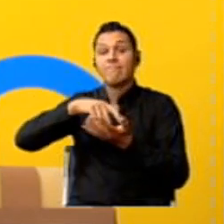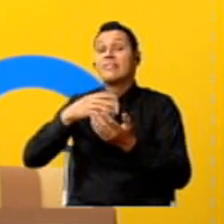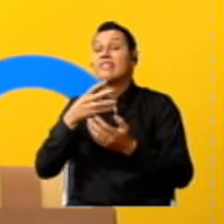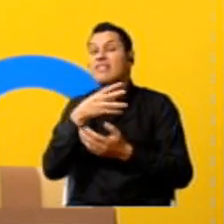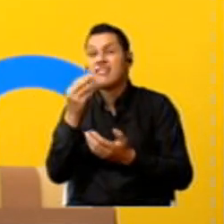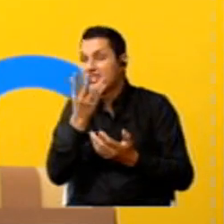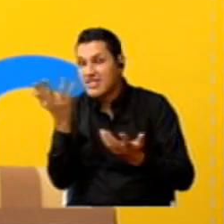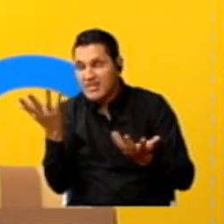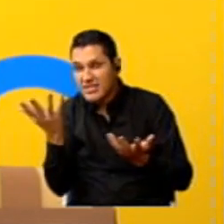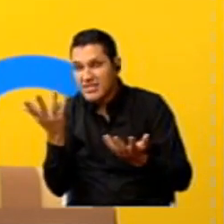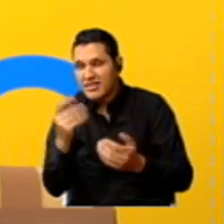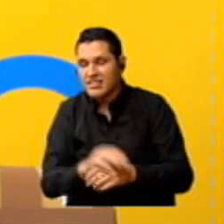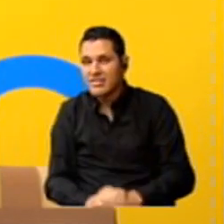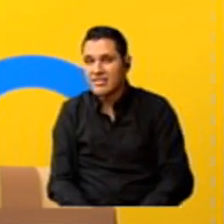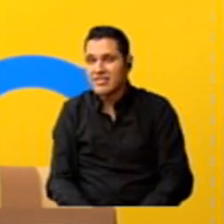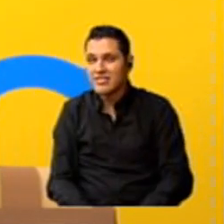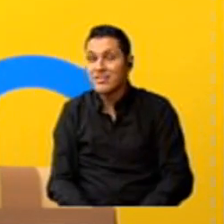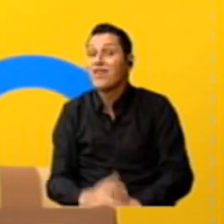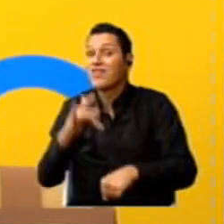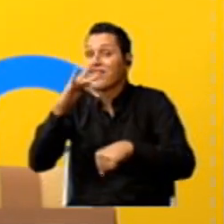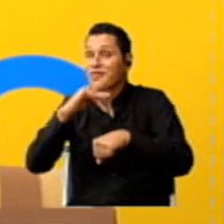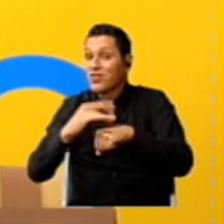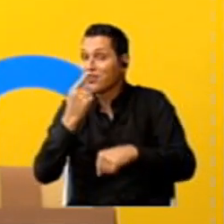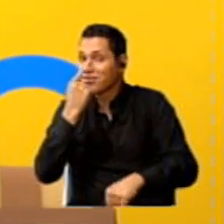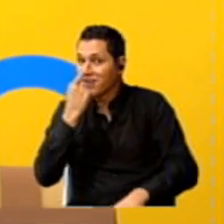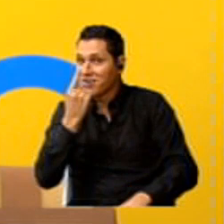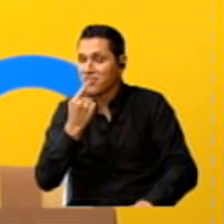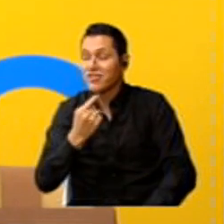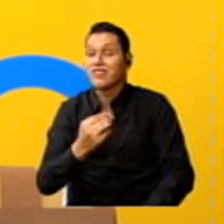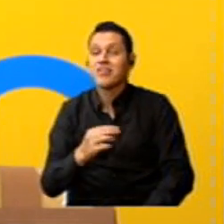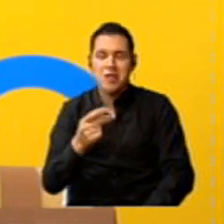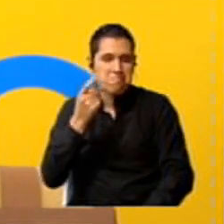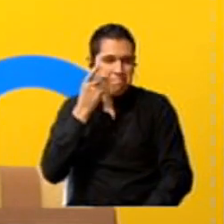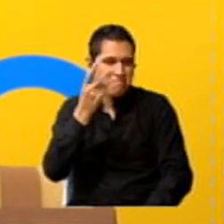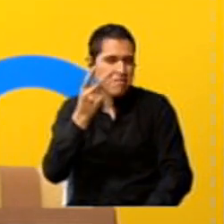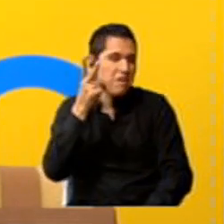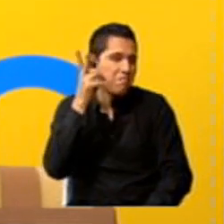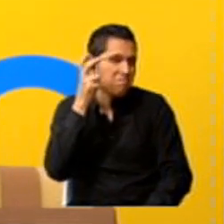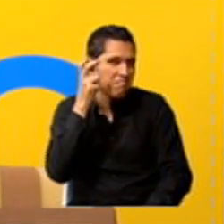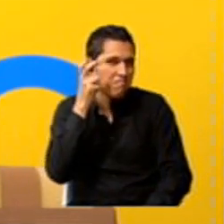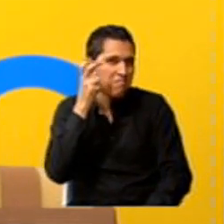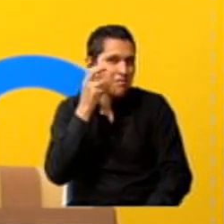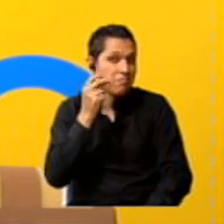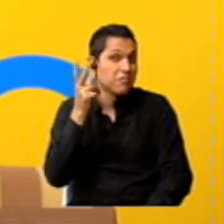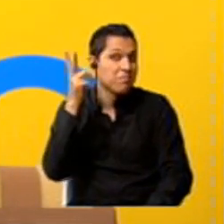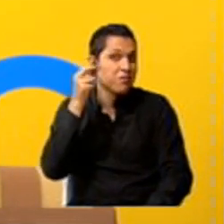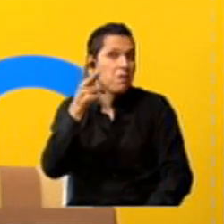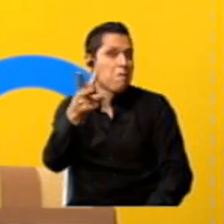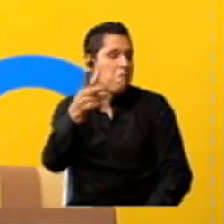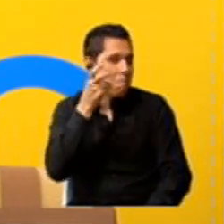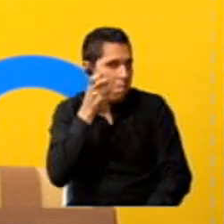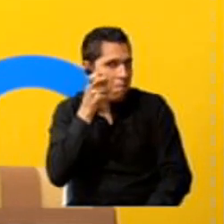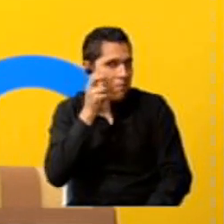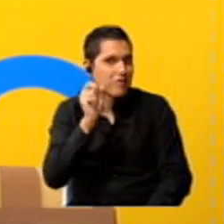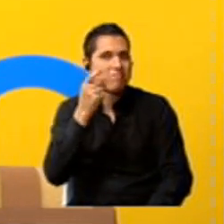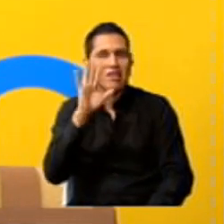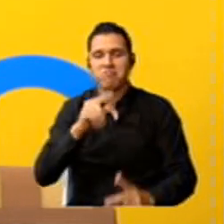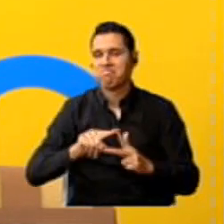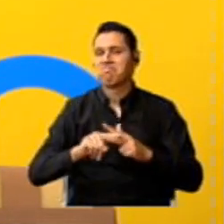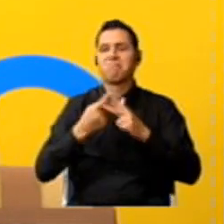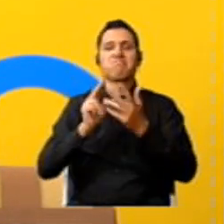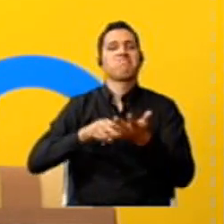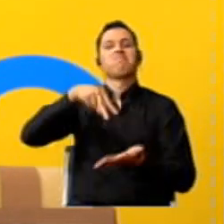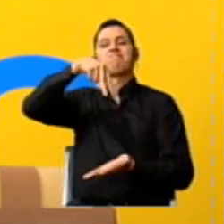and touch your nose. Listen and watch. Stand up and let's do